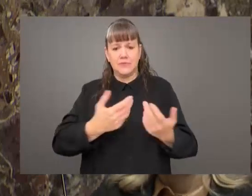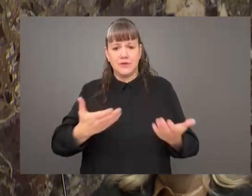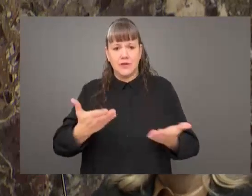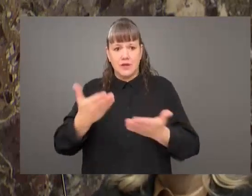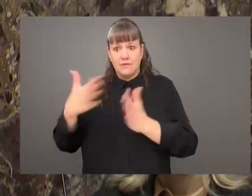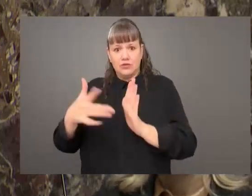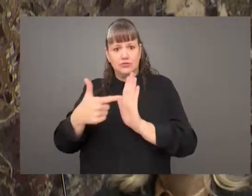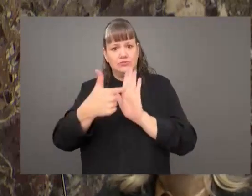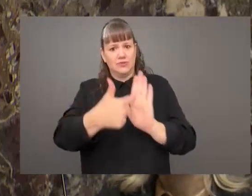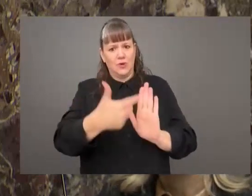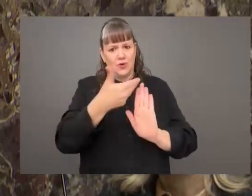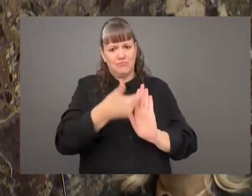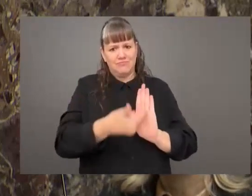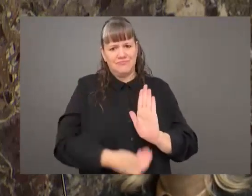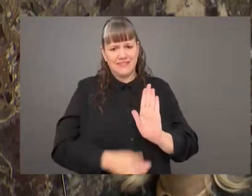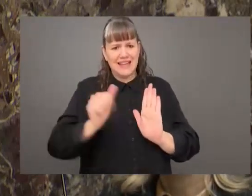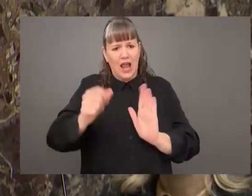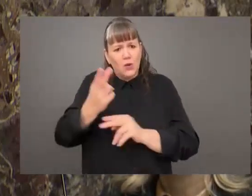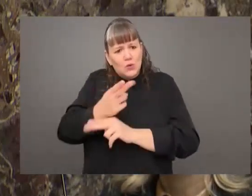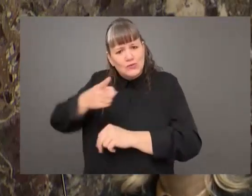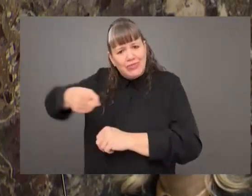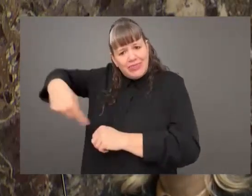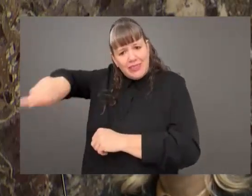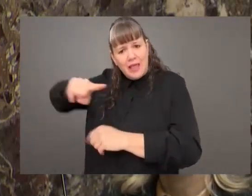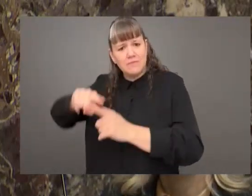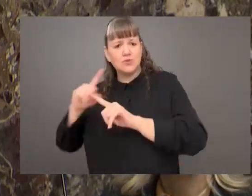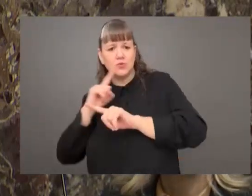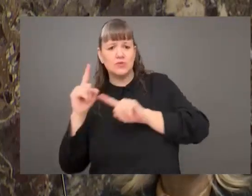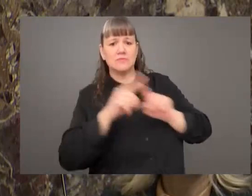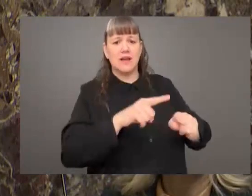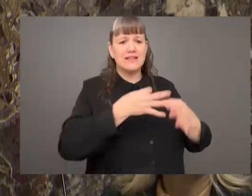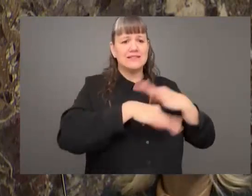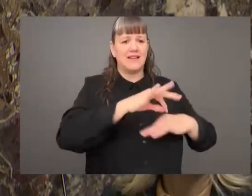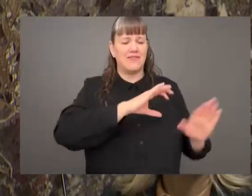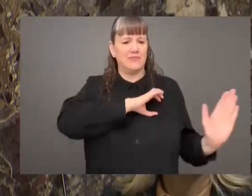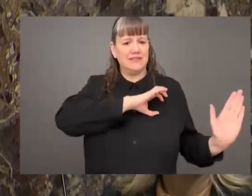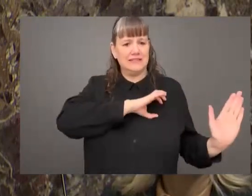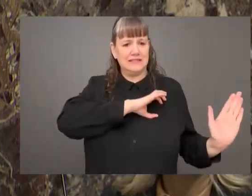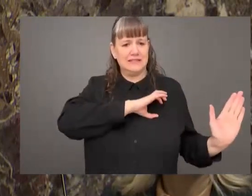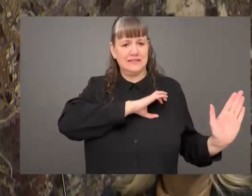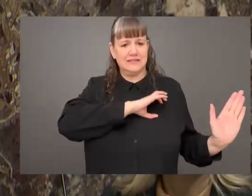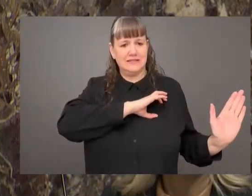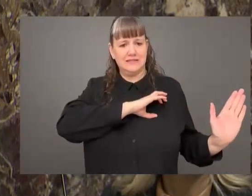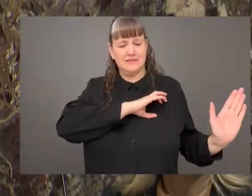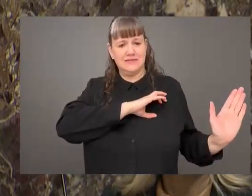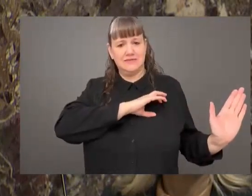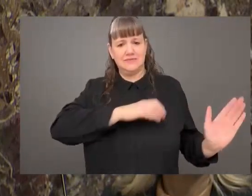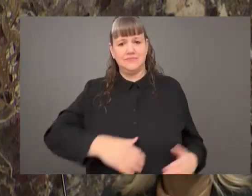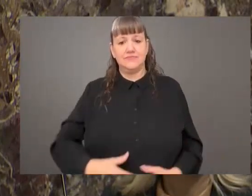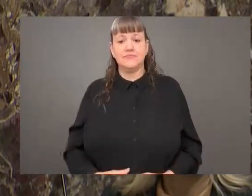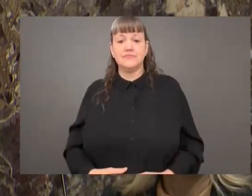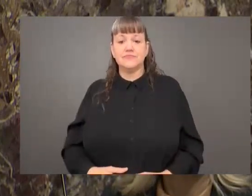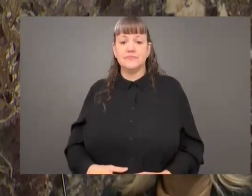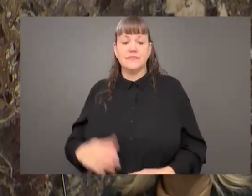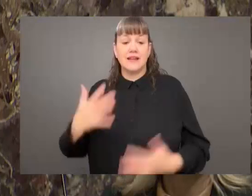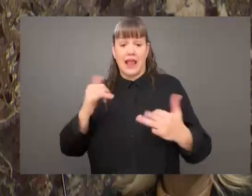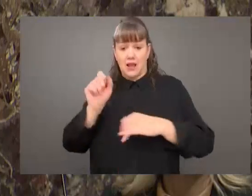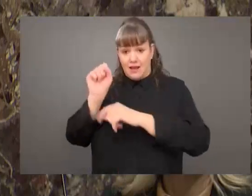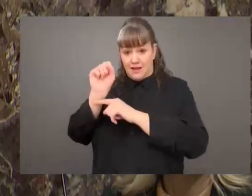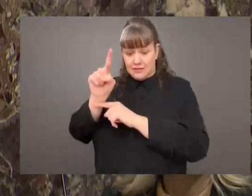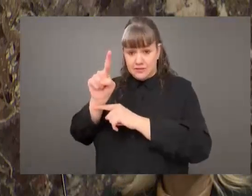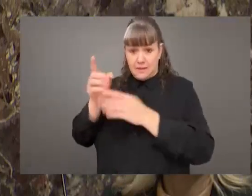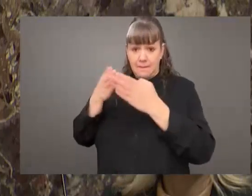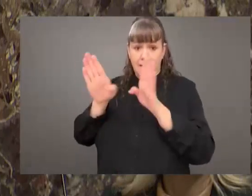to the Minister of Public Safety, when will your government modernize emergency mental health response by